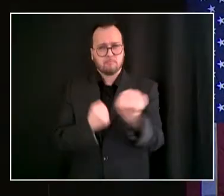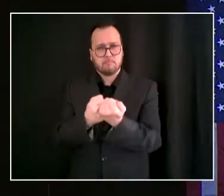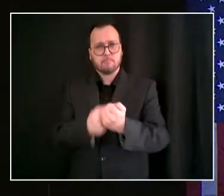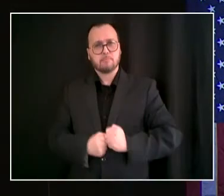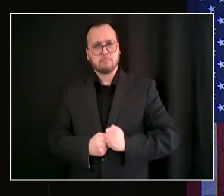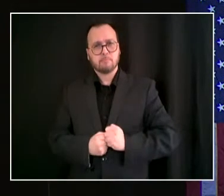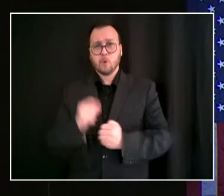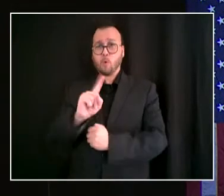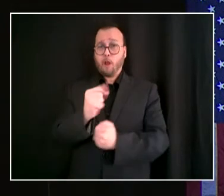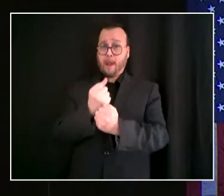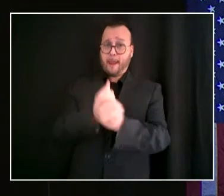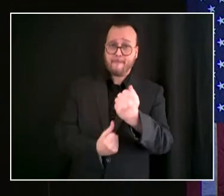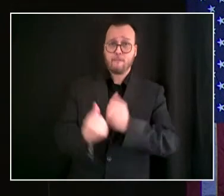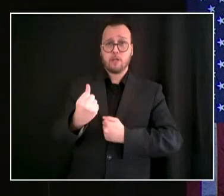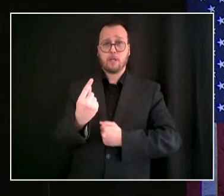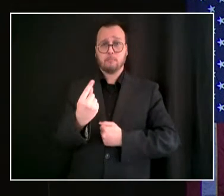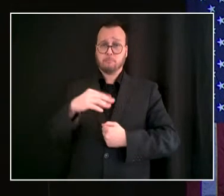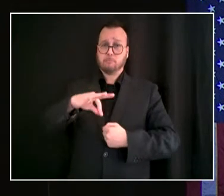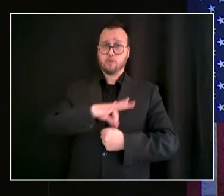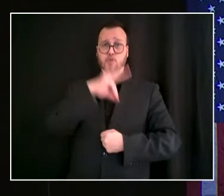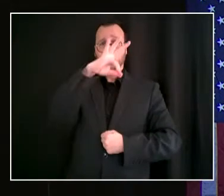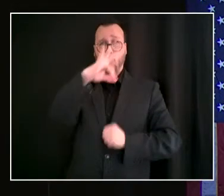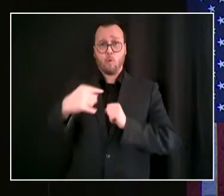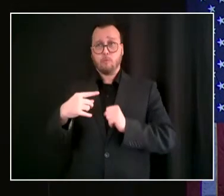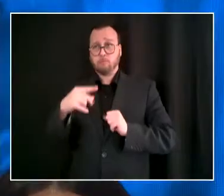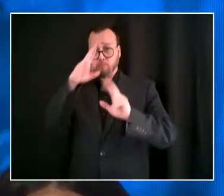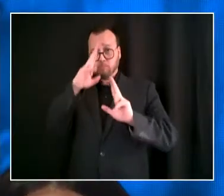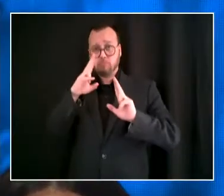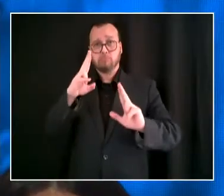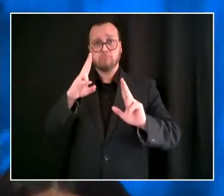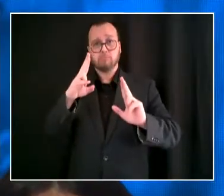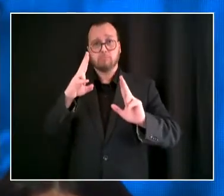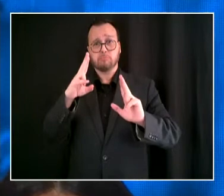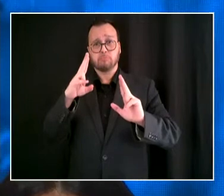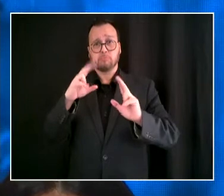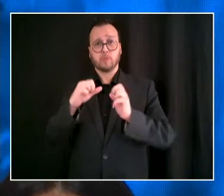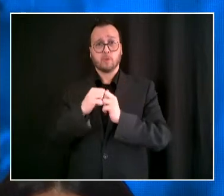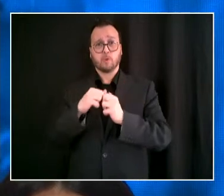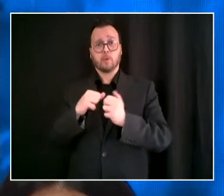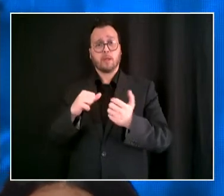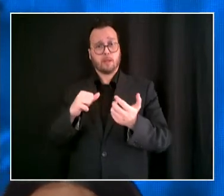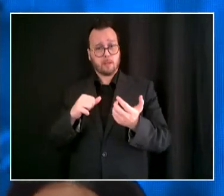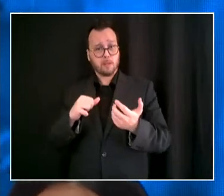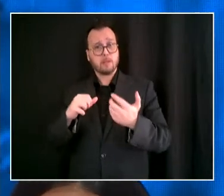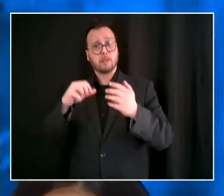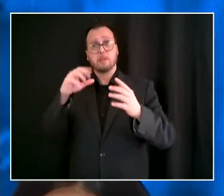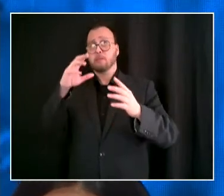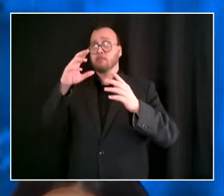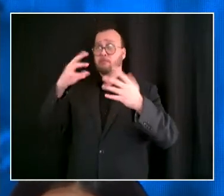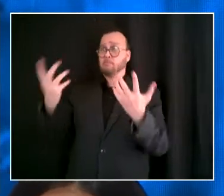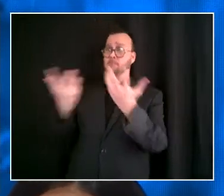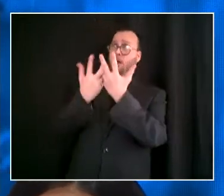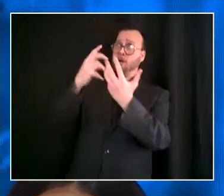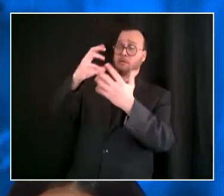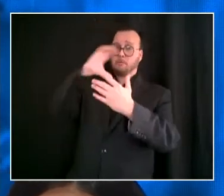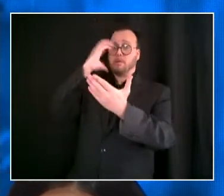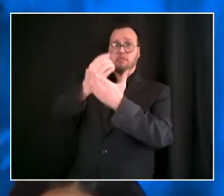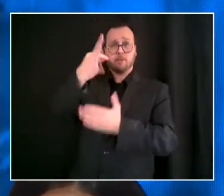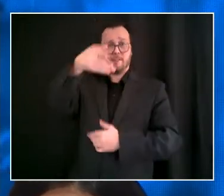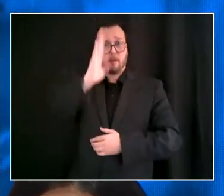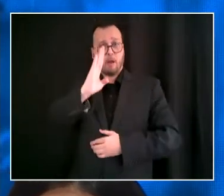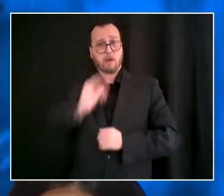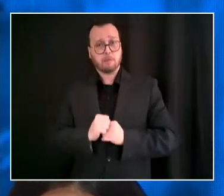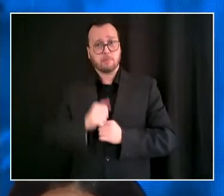every soul dignified with a tzelem Elokim and created in the image of God. God